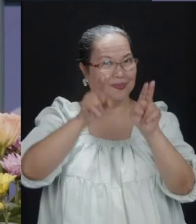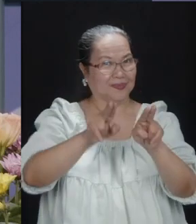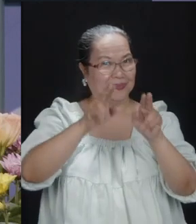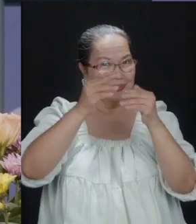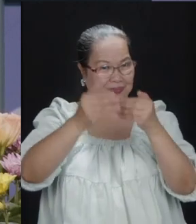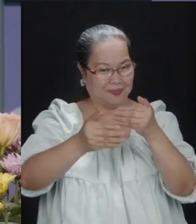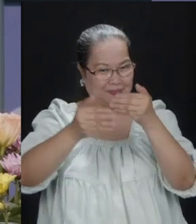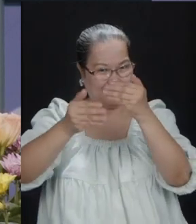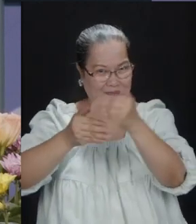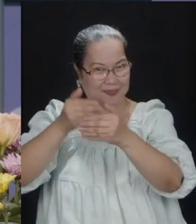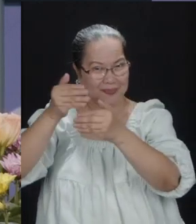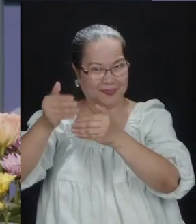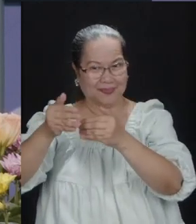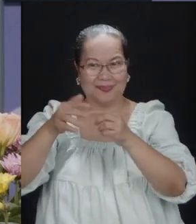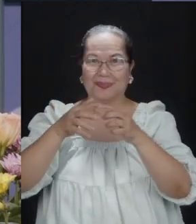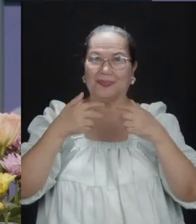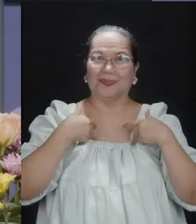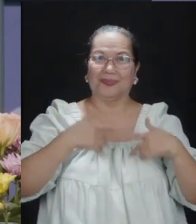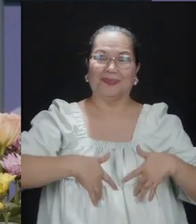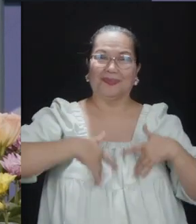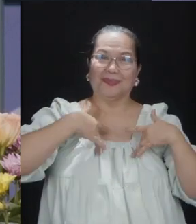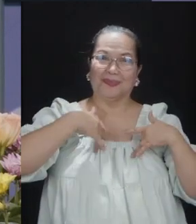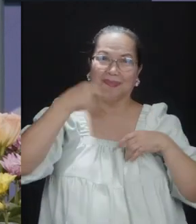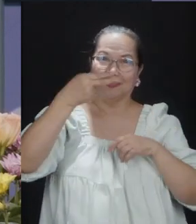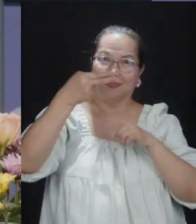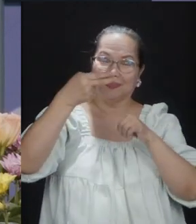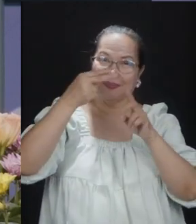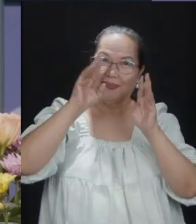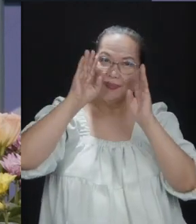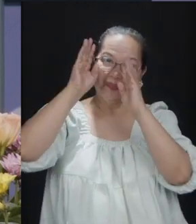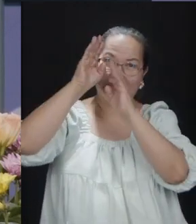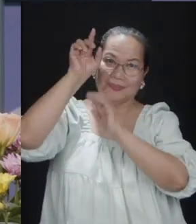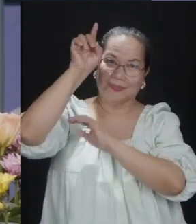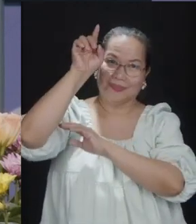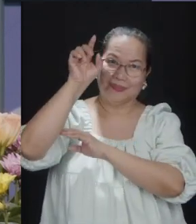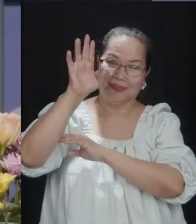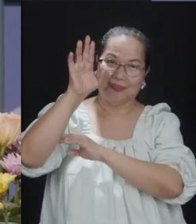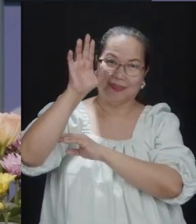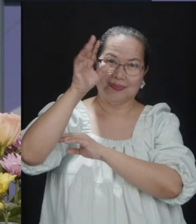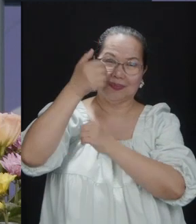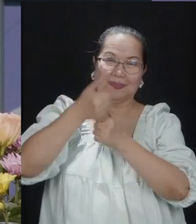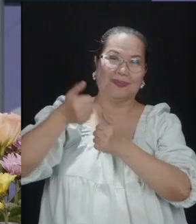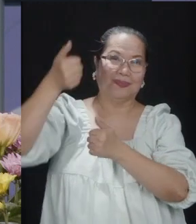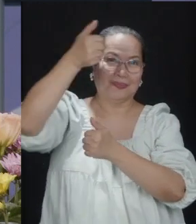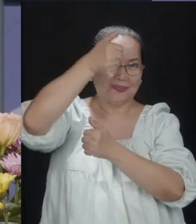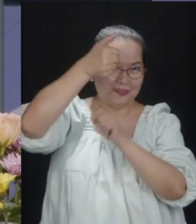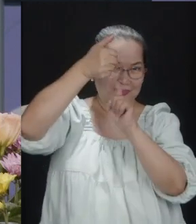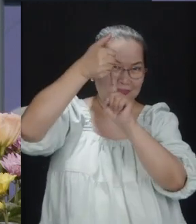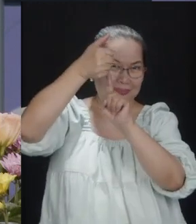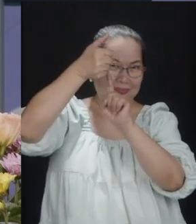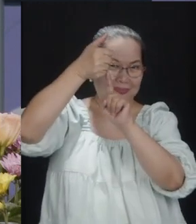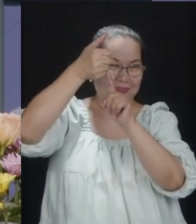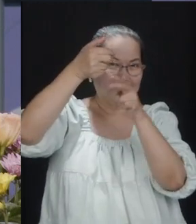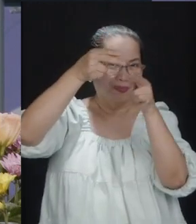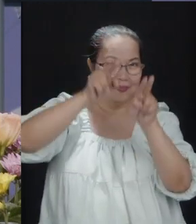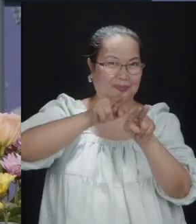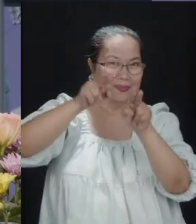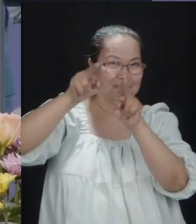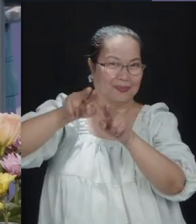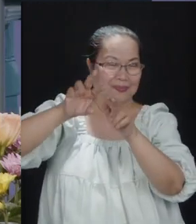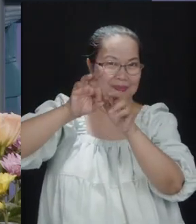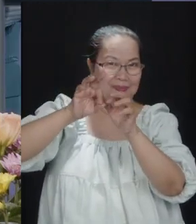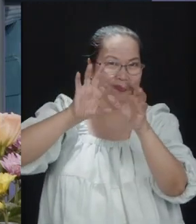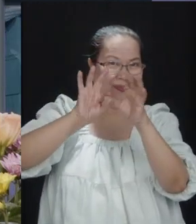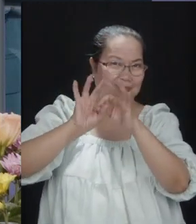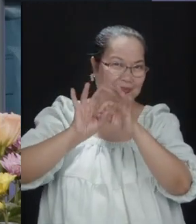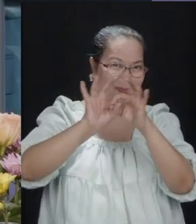Hannah's life, but we will keep an eye on God as He superintends circumstances in line with